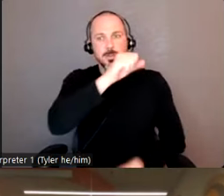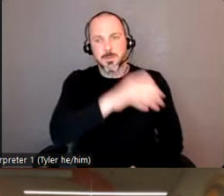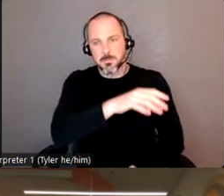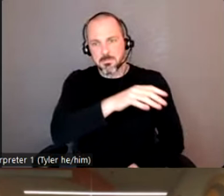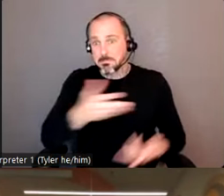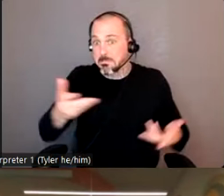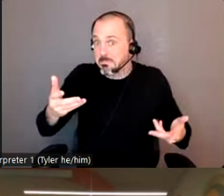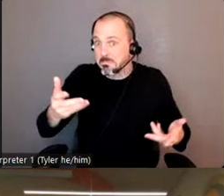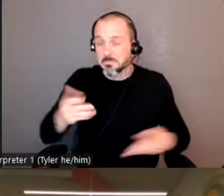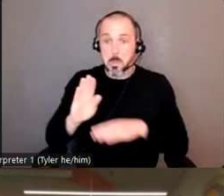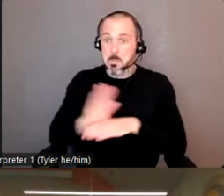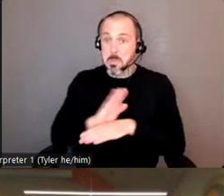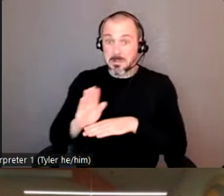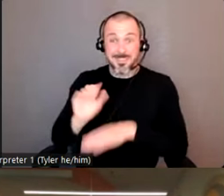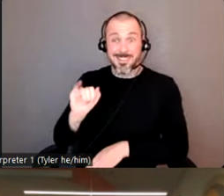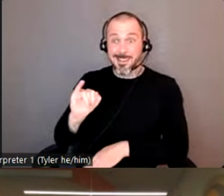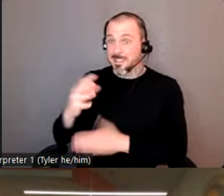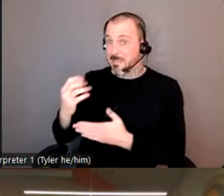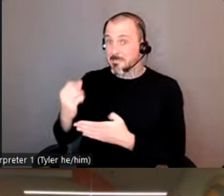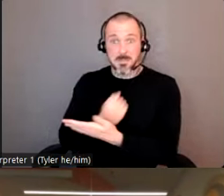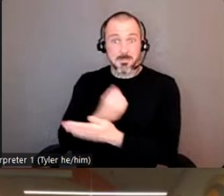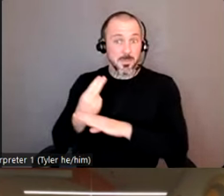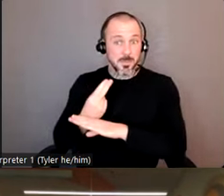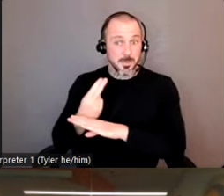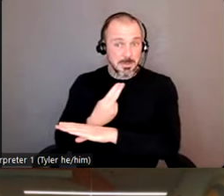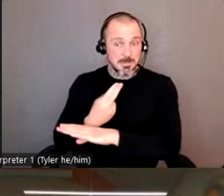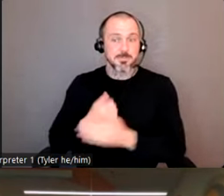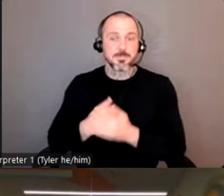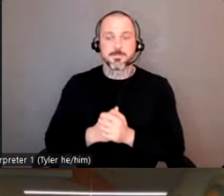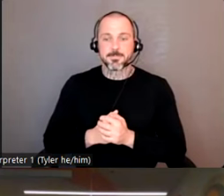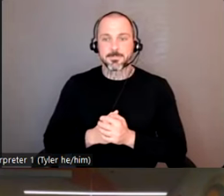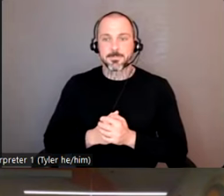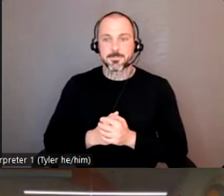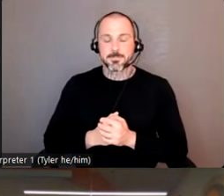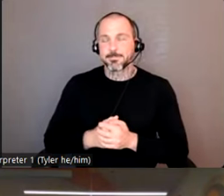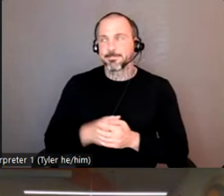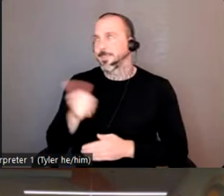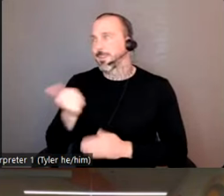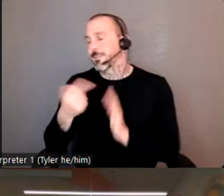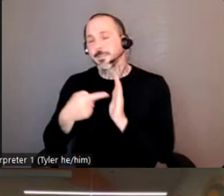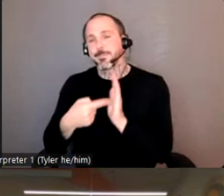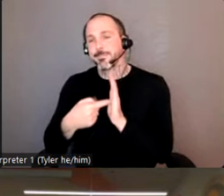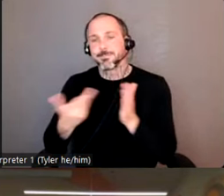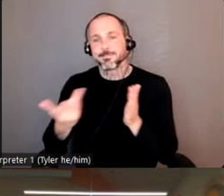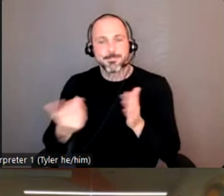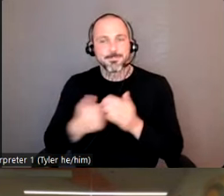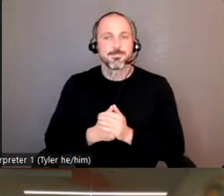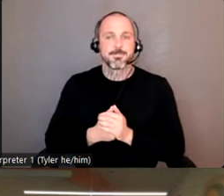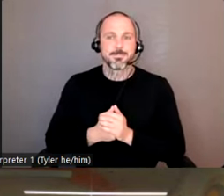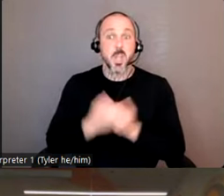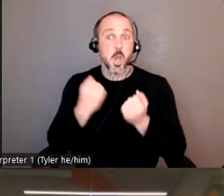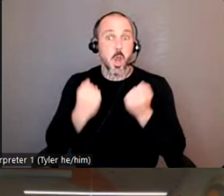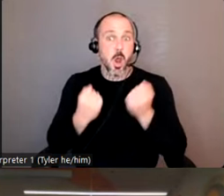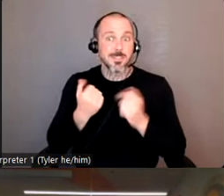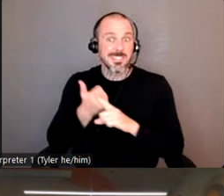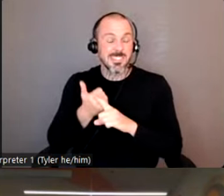provide better services. So you have drones making deliveries. You hear about testing for autonomous cars, where